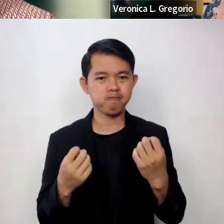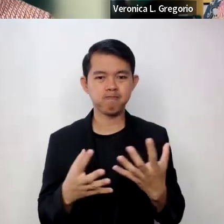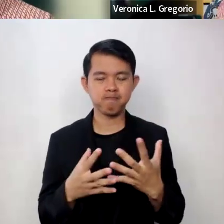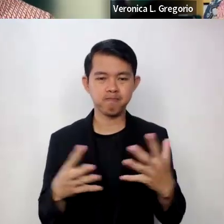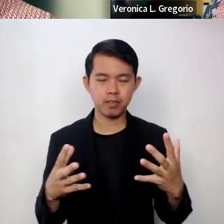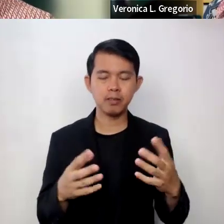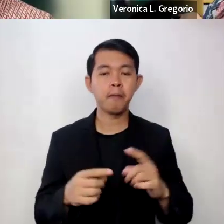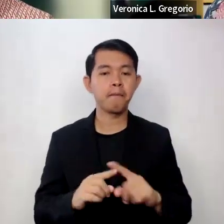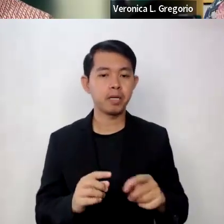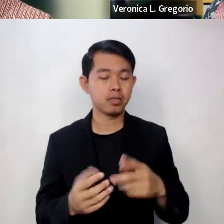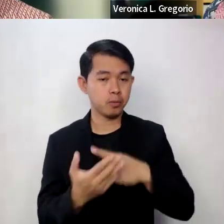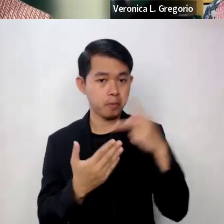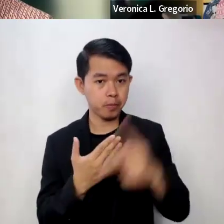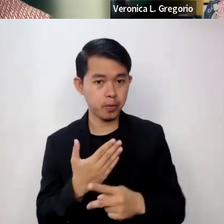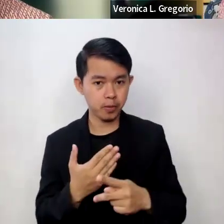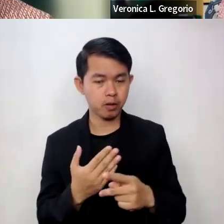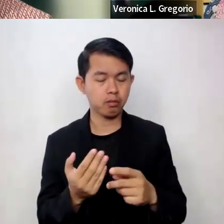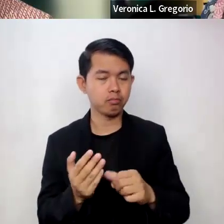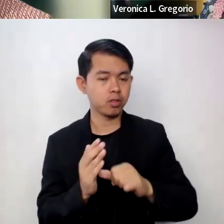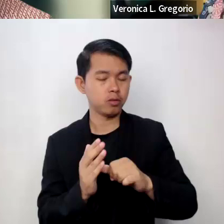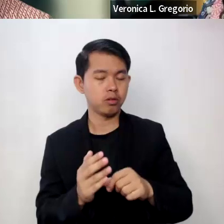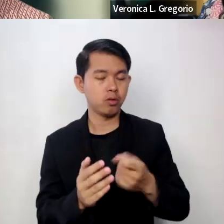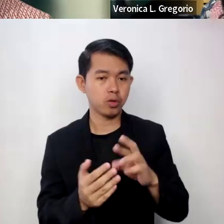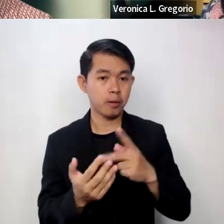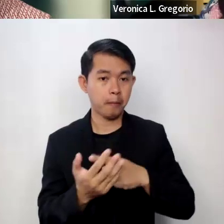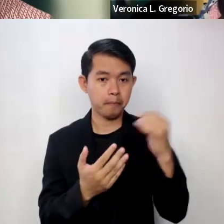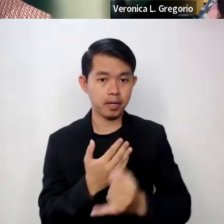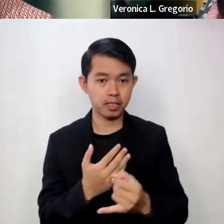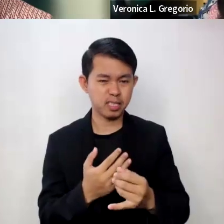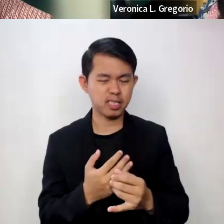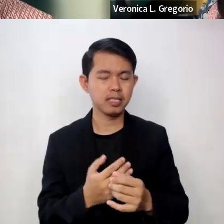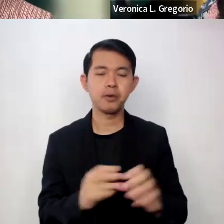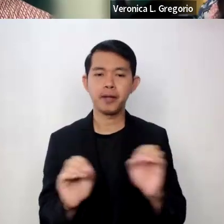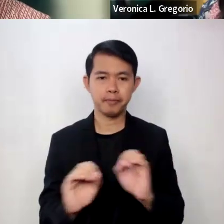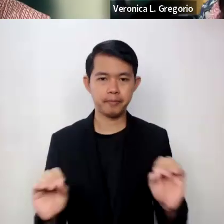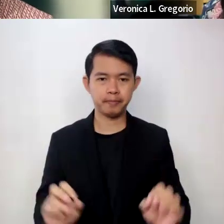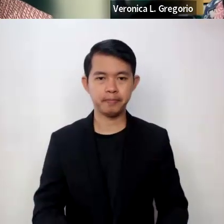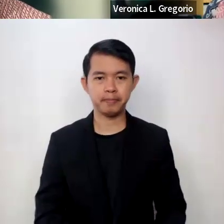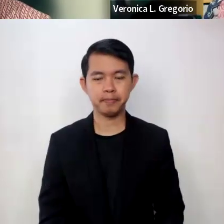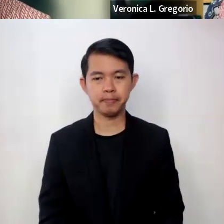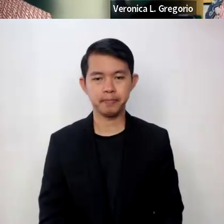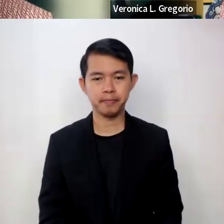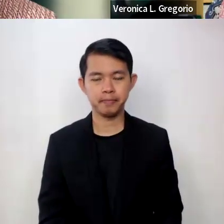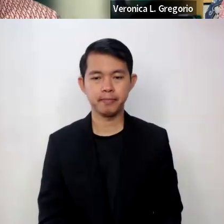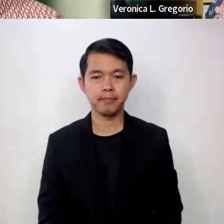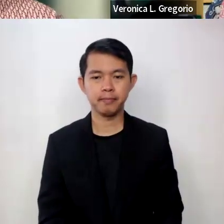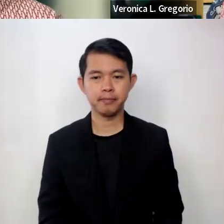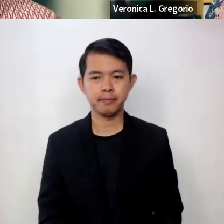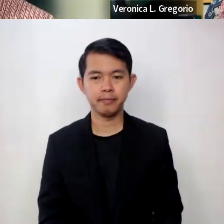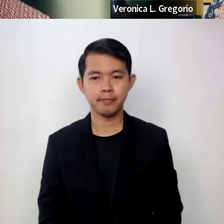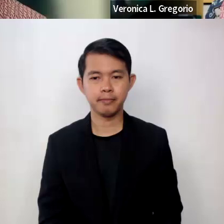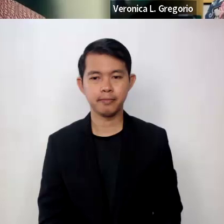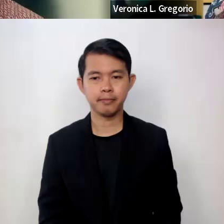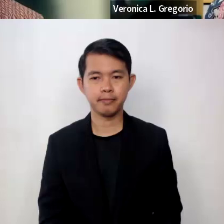solid programs or projects like this one, not so much pa. Yeah. Thank you po